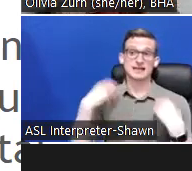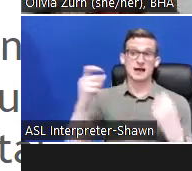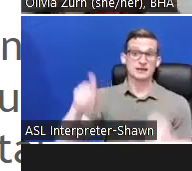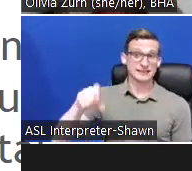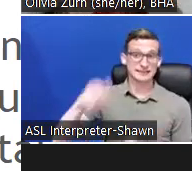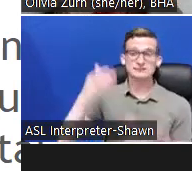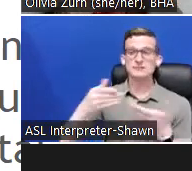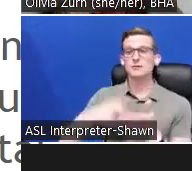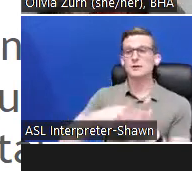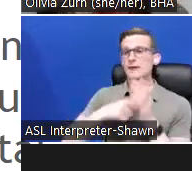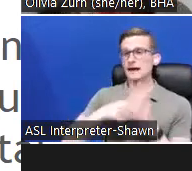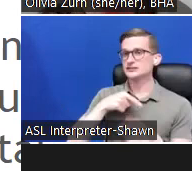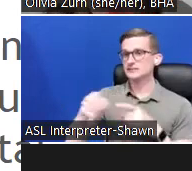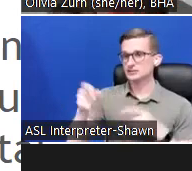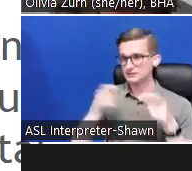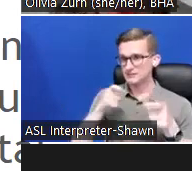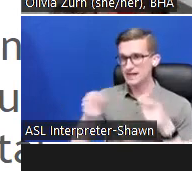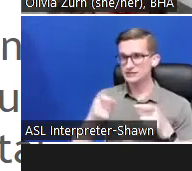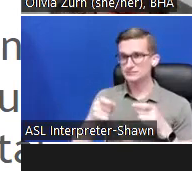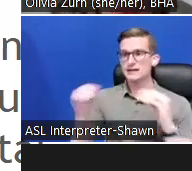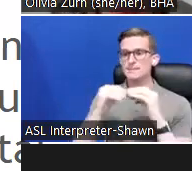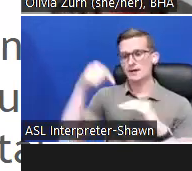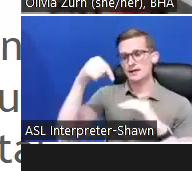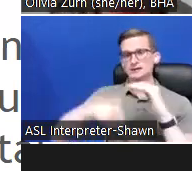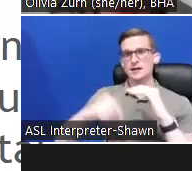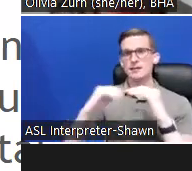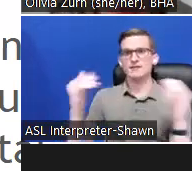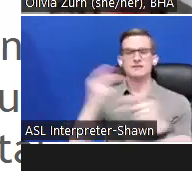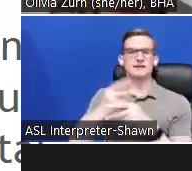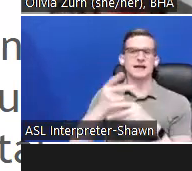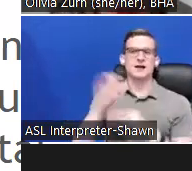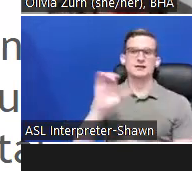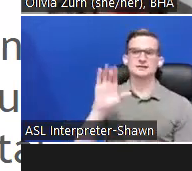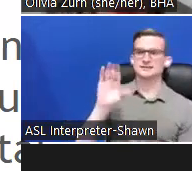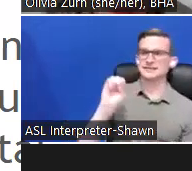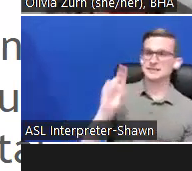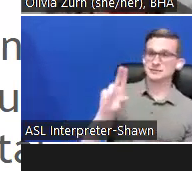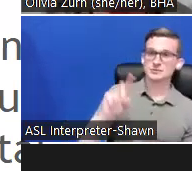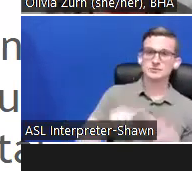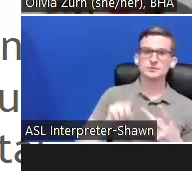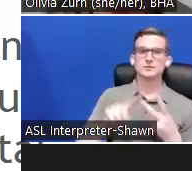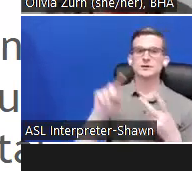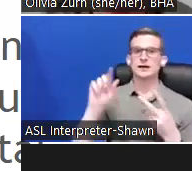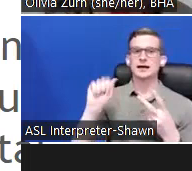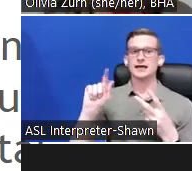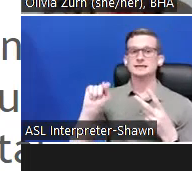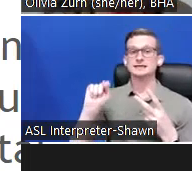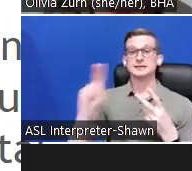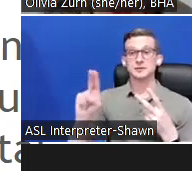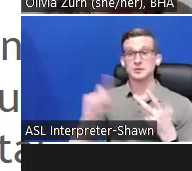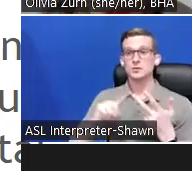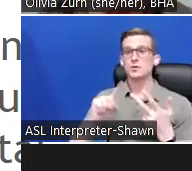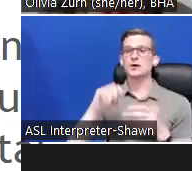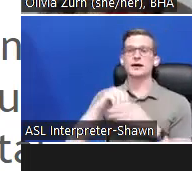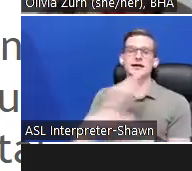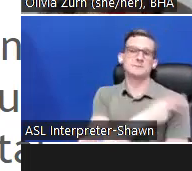a higher level of care, such as a crisis stabilization unit, acute treatment unit, or inpatient psychiatric hospital. And